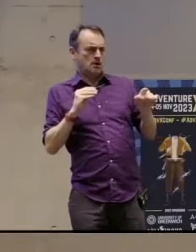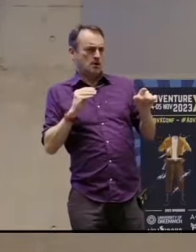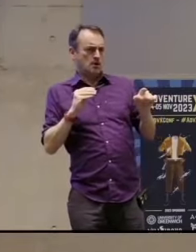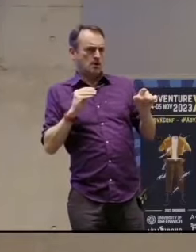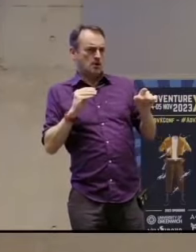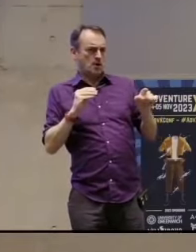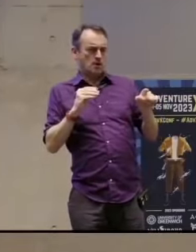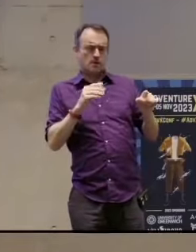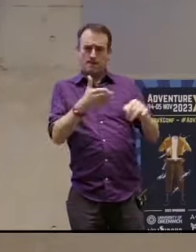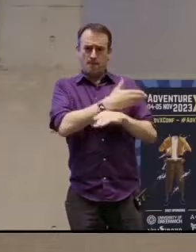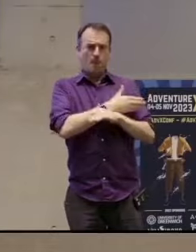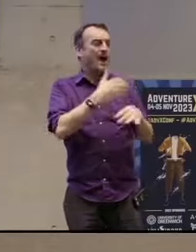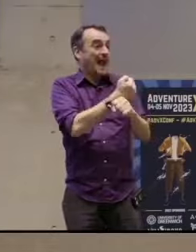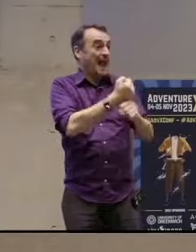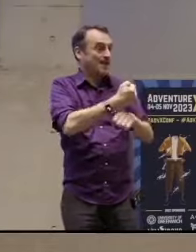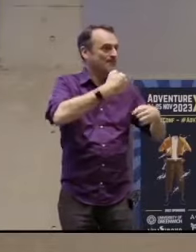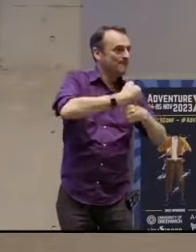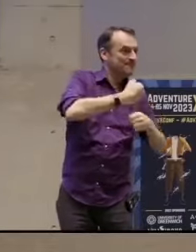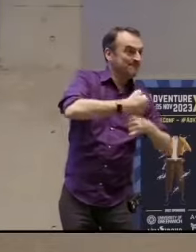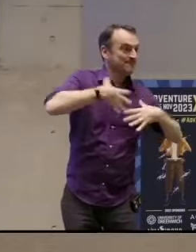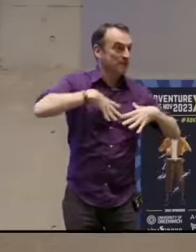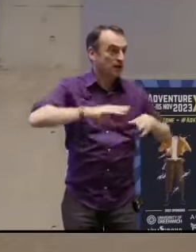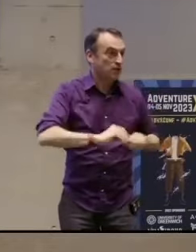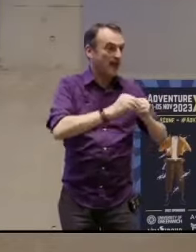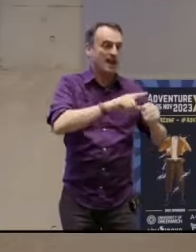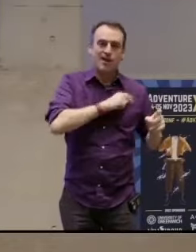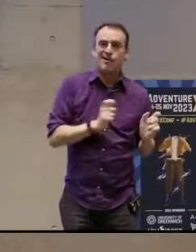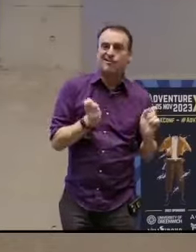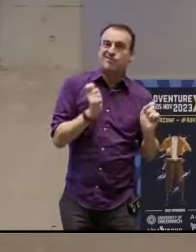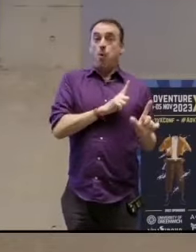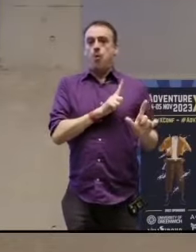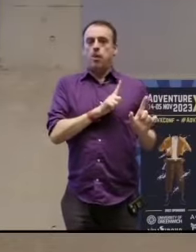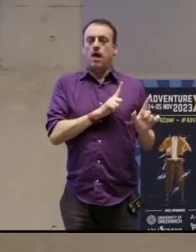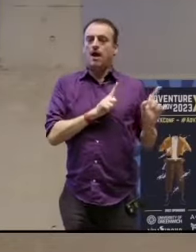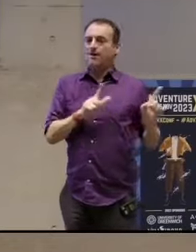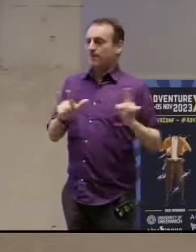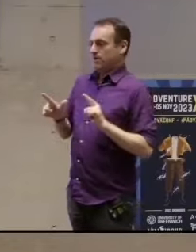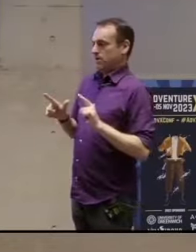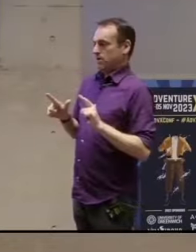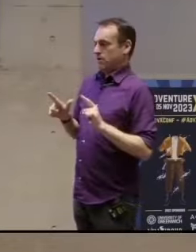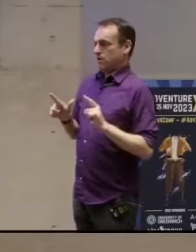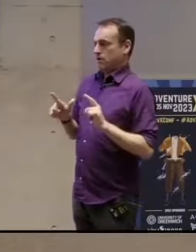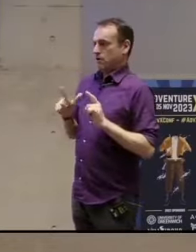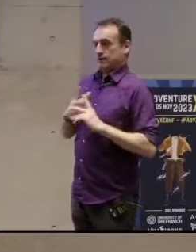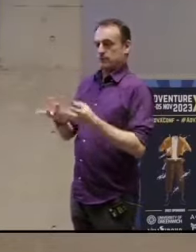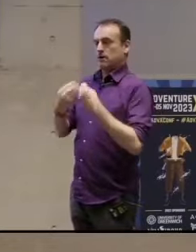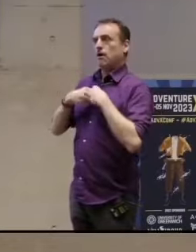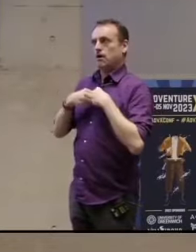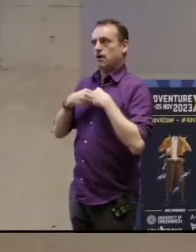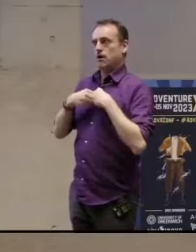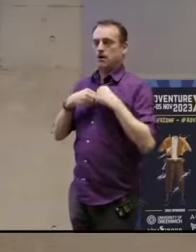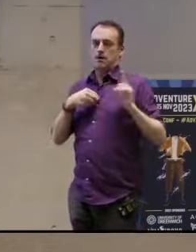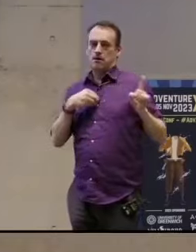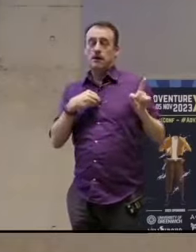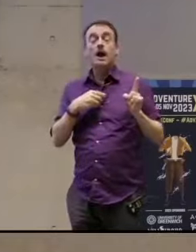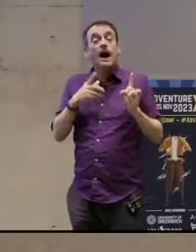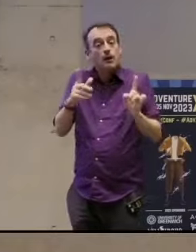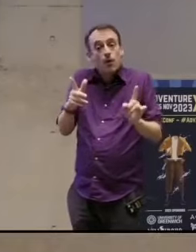cool. Fingers crossed. But so remember that not all feedback needs to be acted